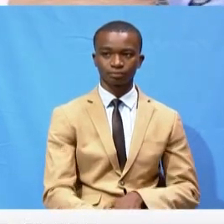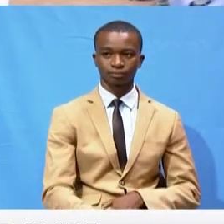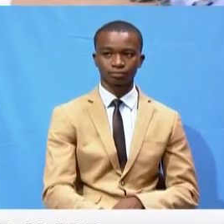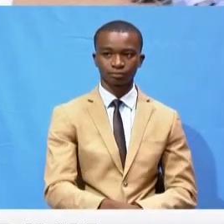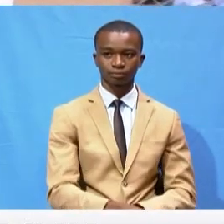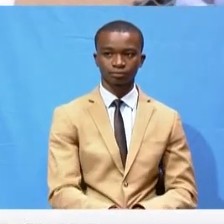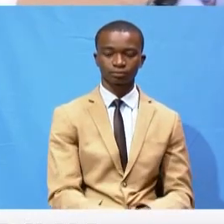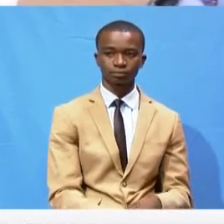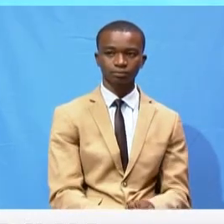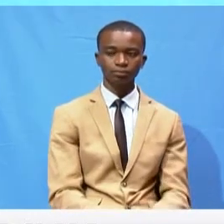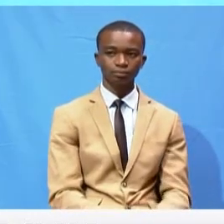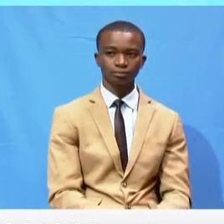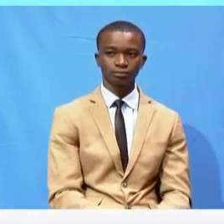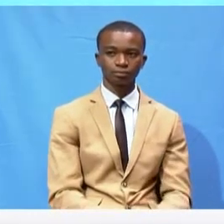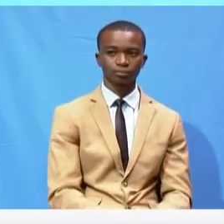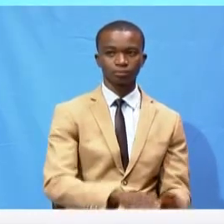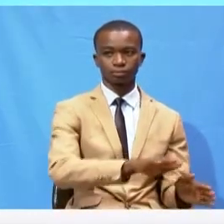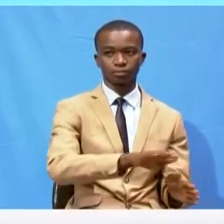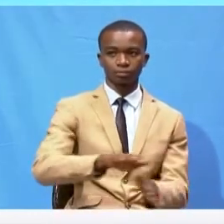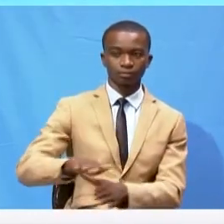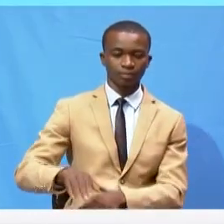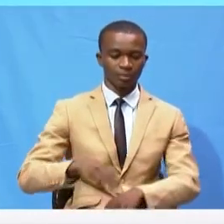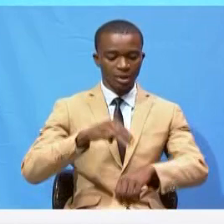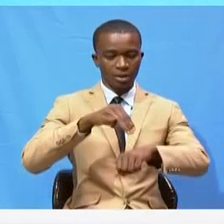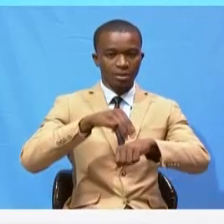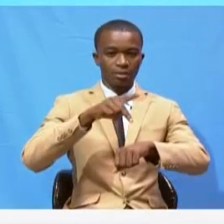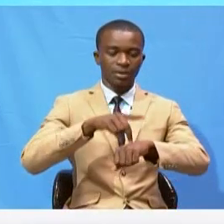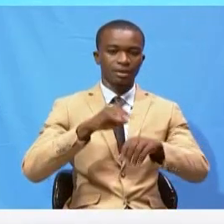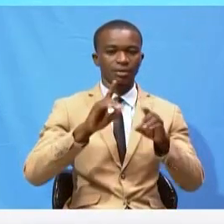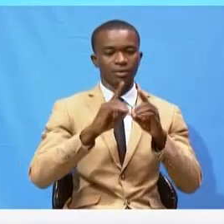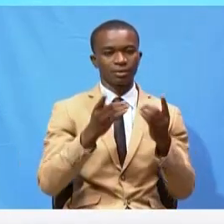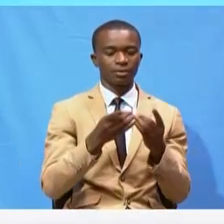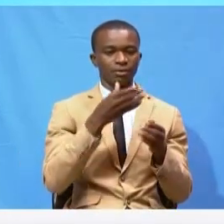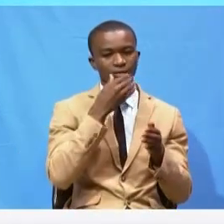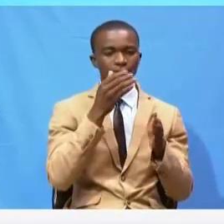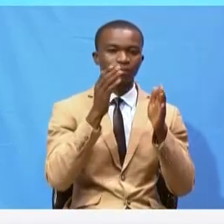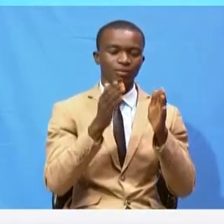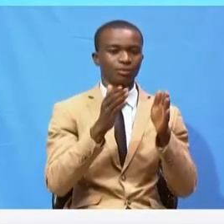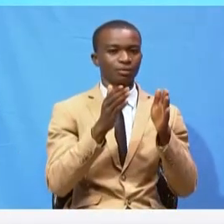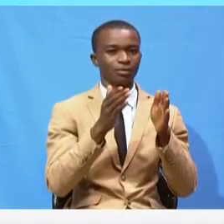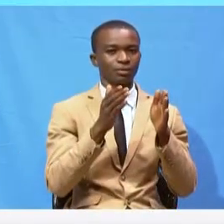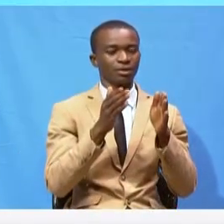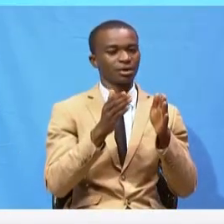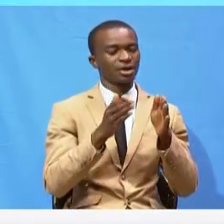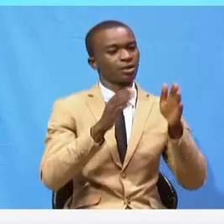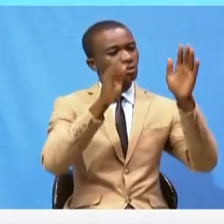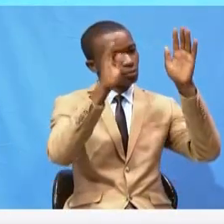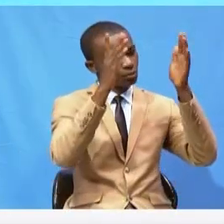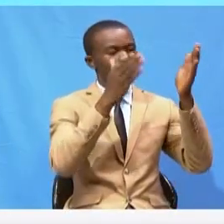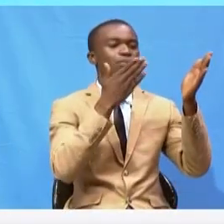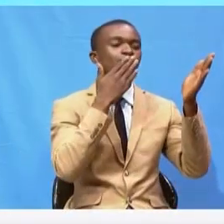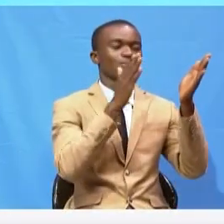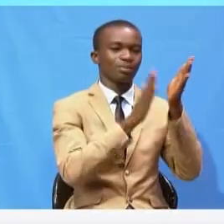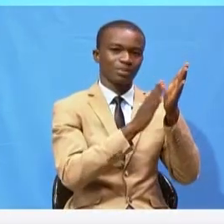District, Eastern Province. Mpika District Commissioner David Siame has hailed the Football Association of